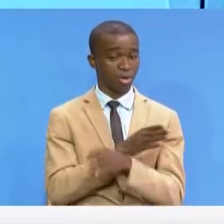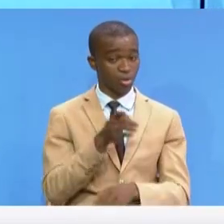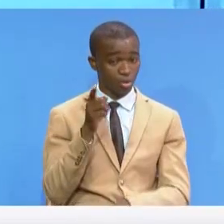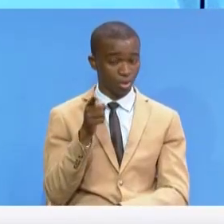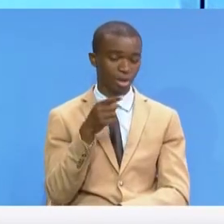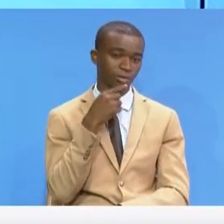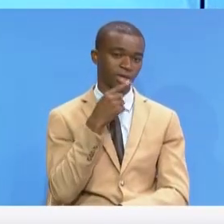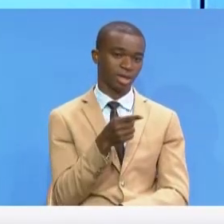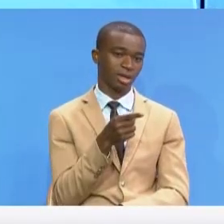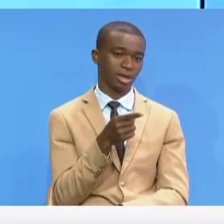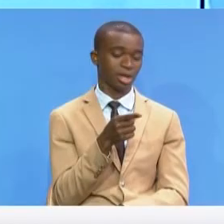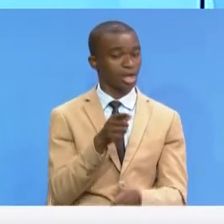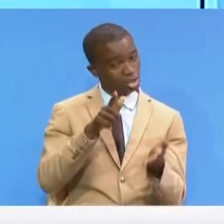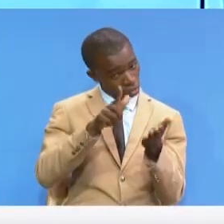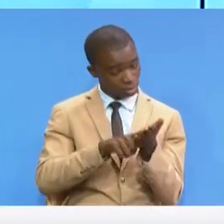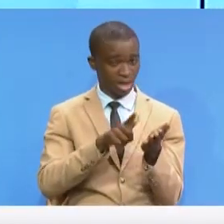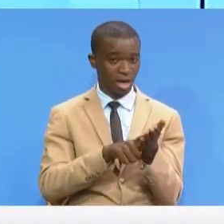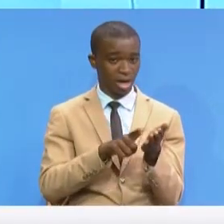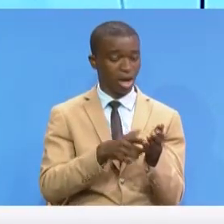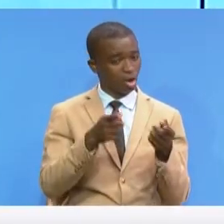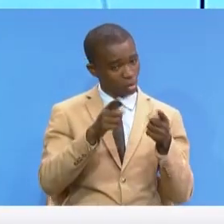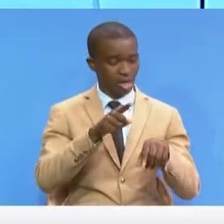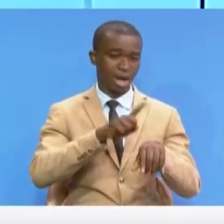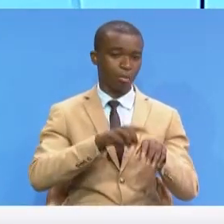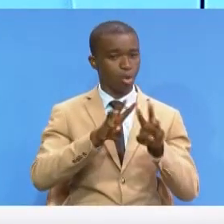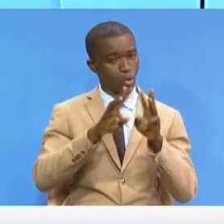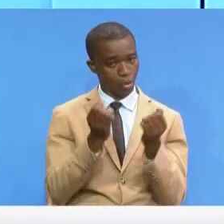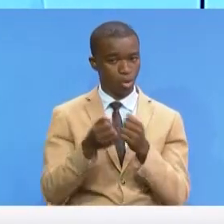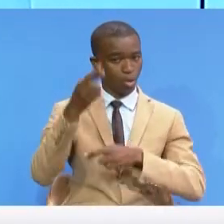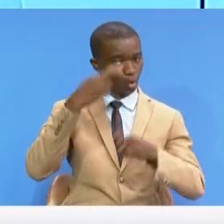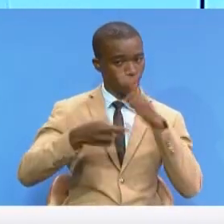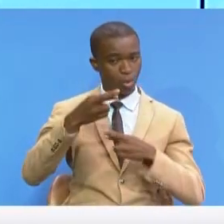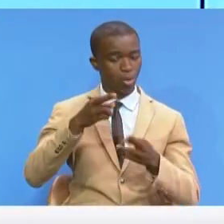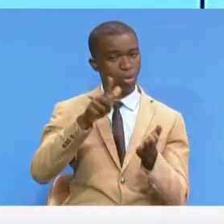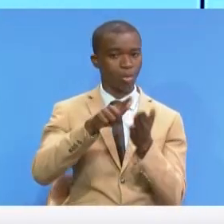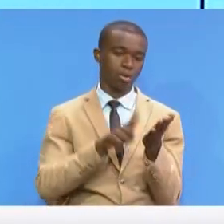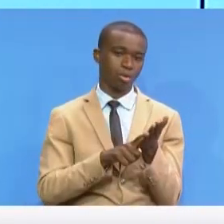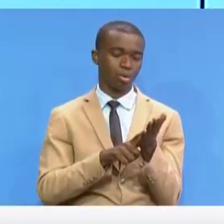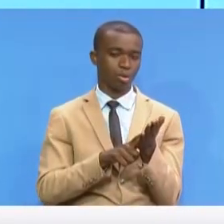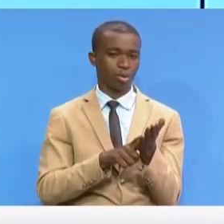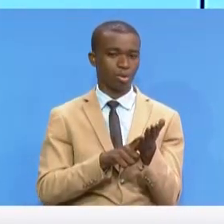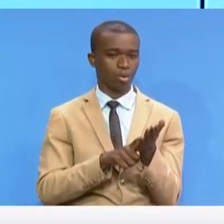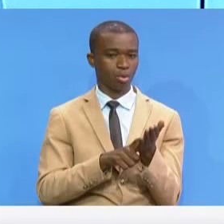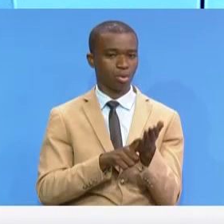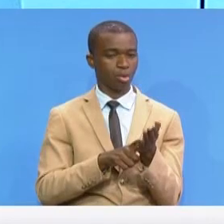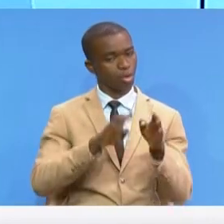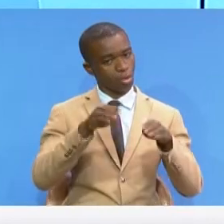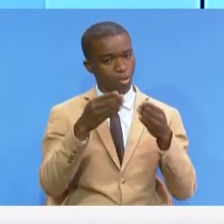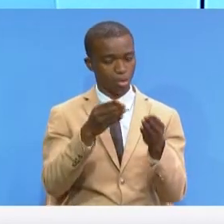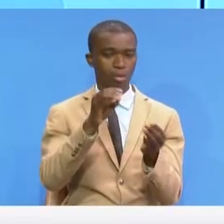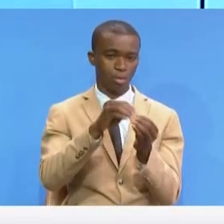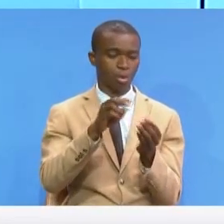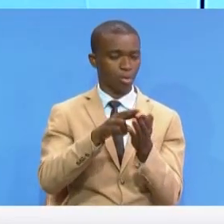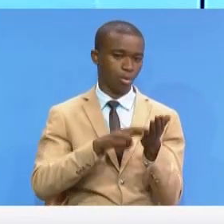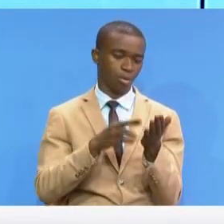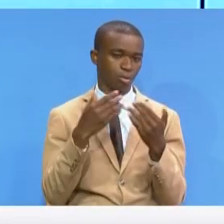Chinyama said this in Lusaka during a workshop to review legislative provisions. Aaron Kamanga has the